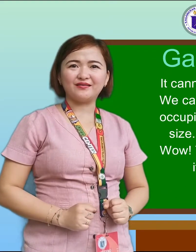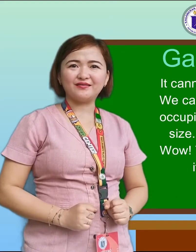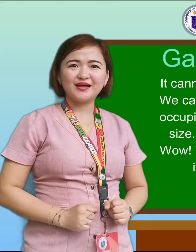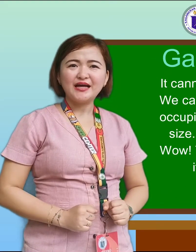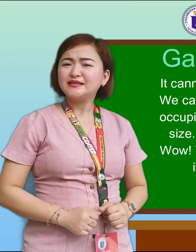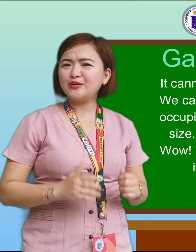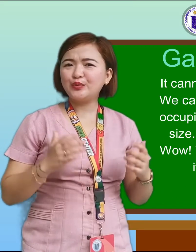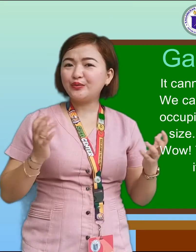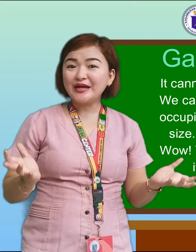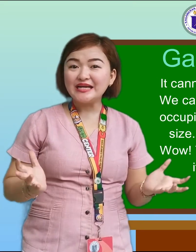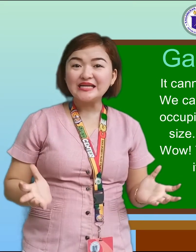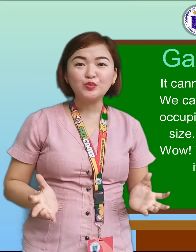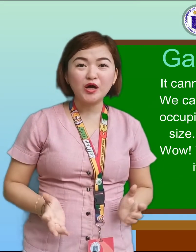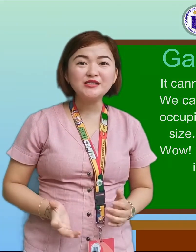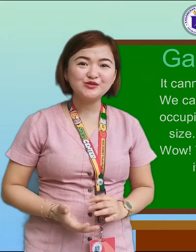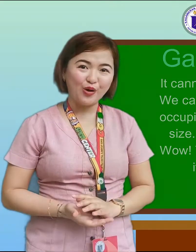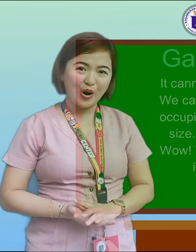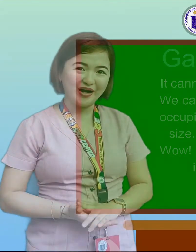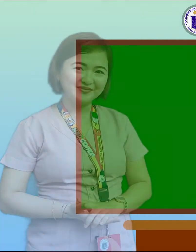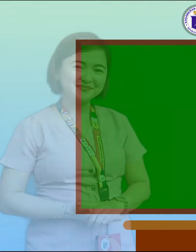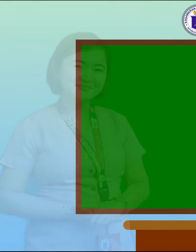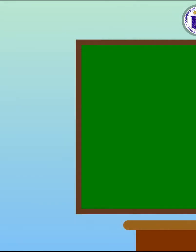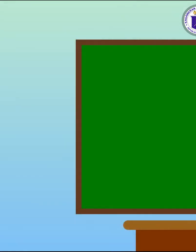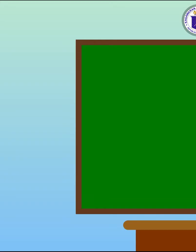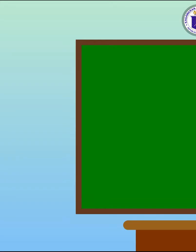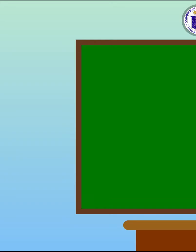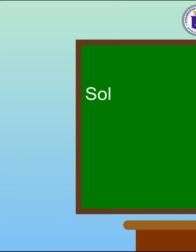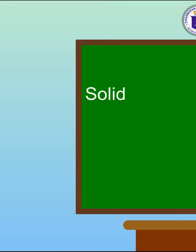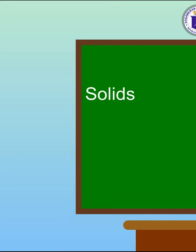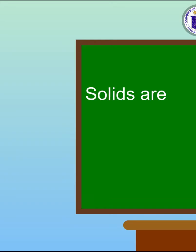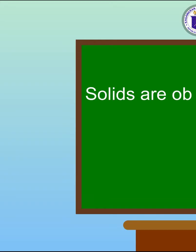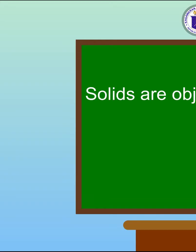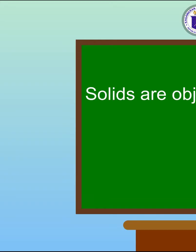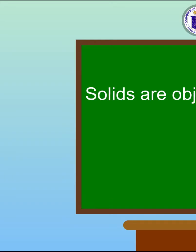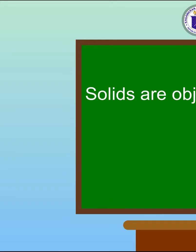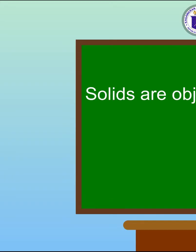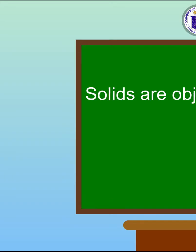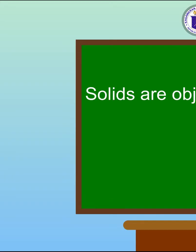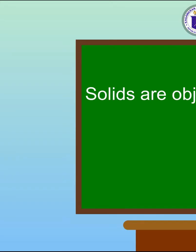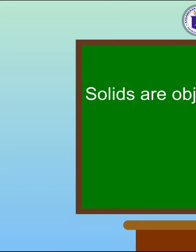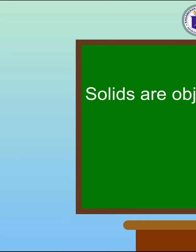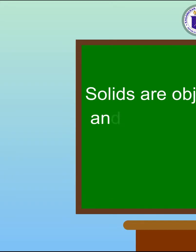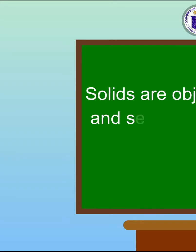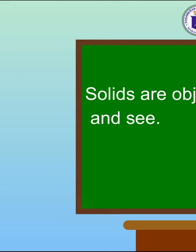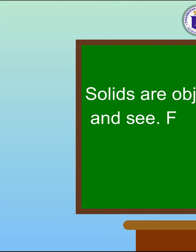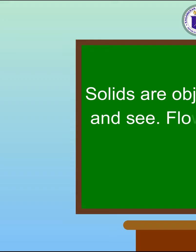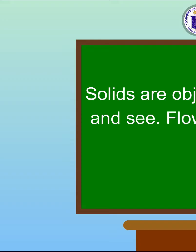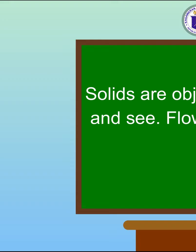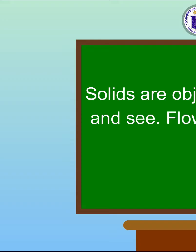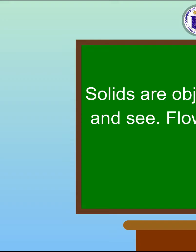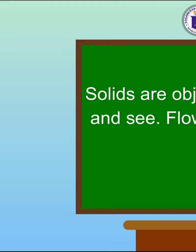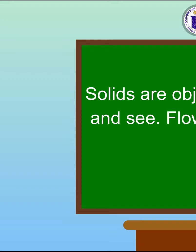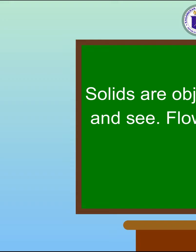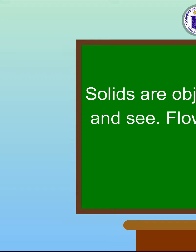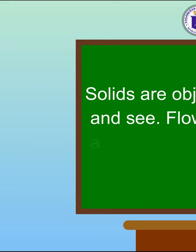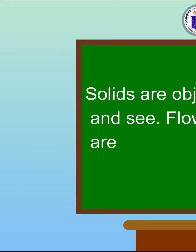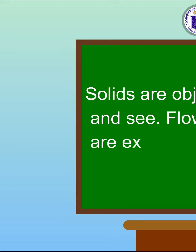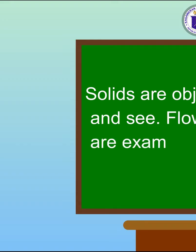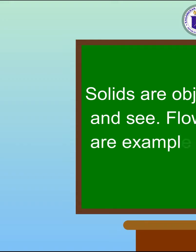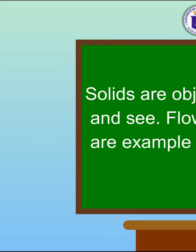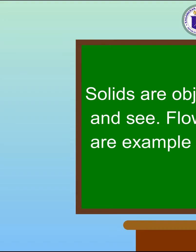well Can we read it once more? Yeah! Solids Are objects